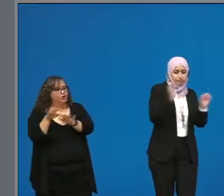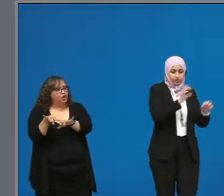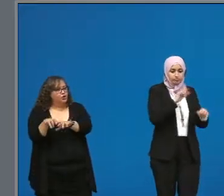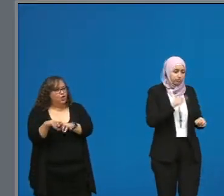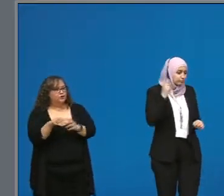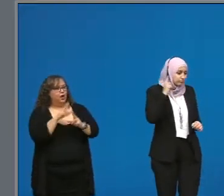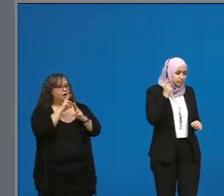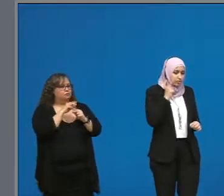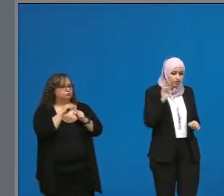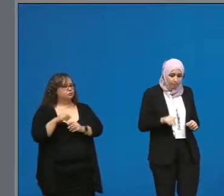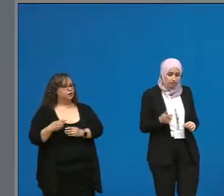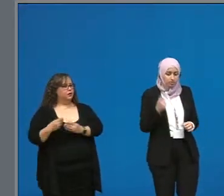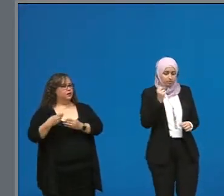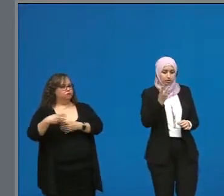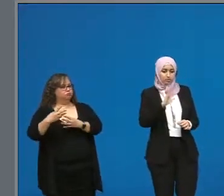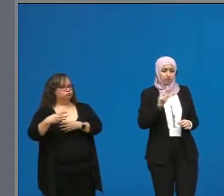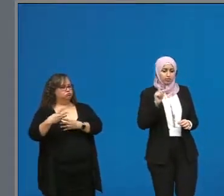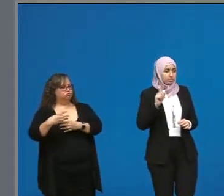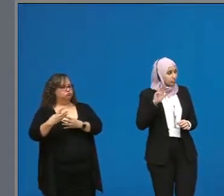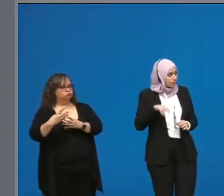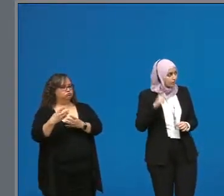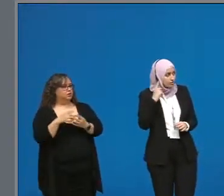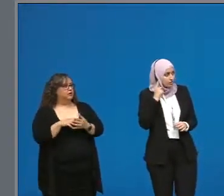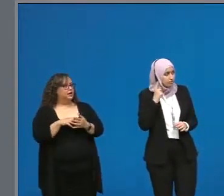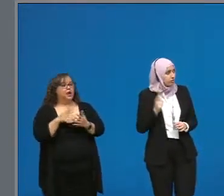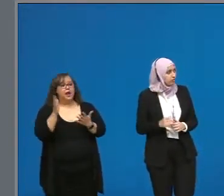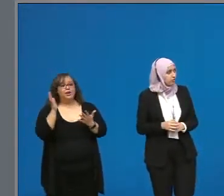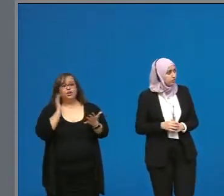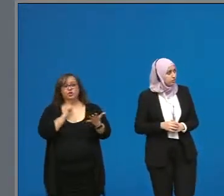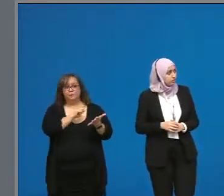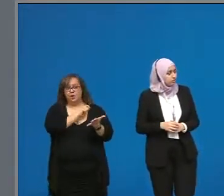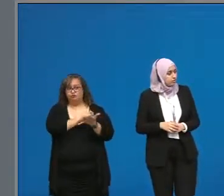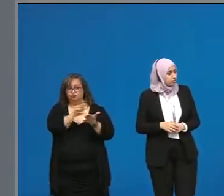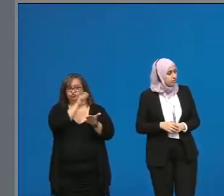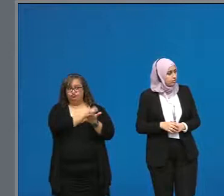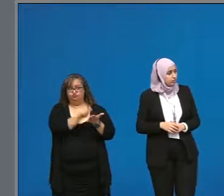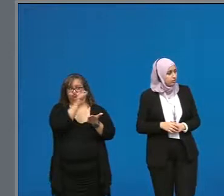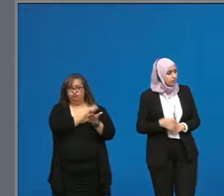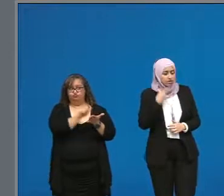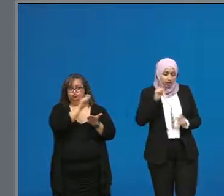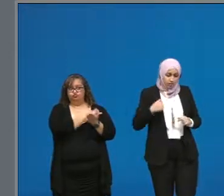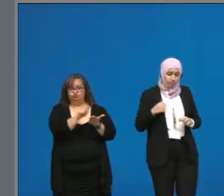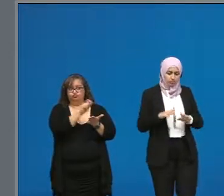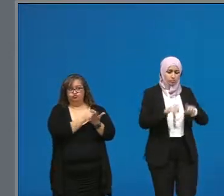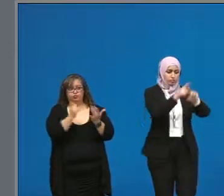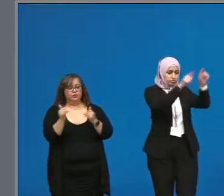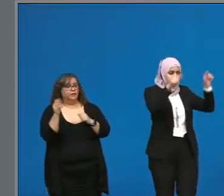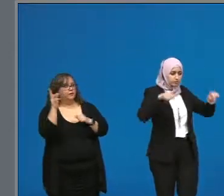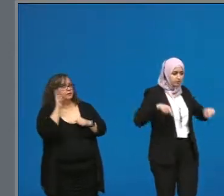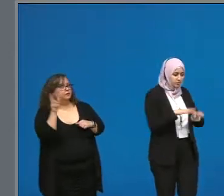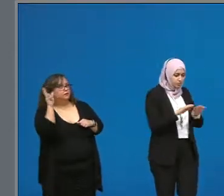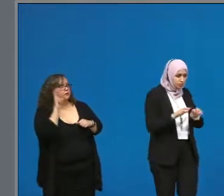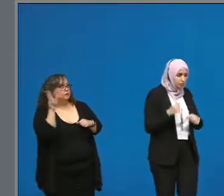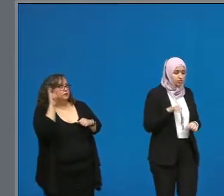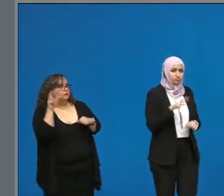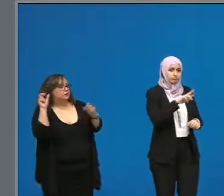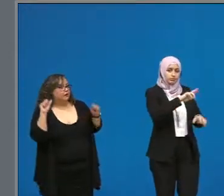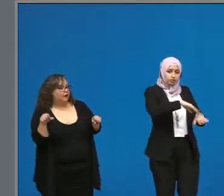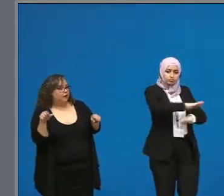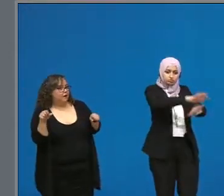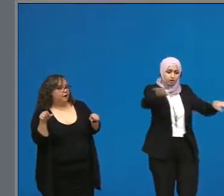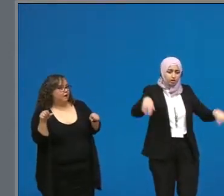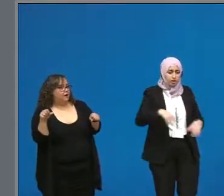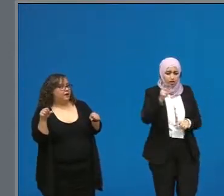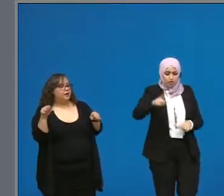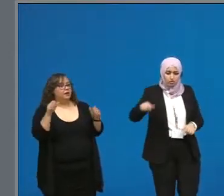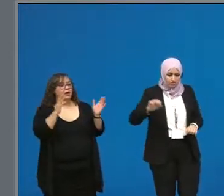software that can provide what was once just written as an audio file. Pupils and students can start to listen to it. So we can move